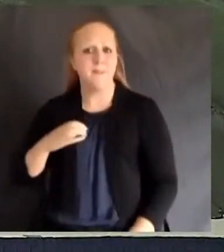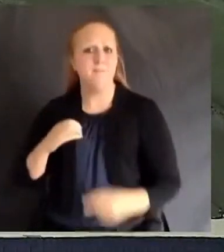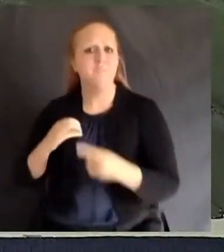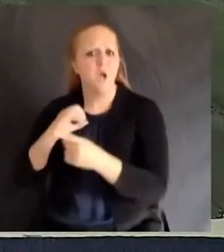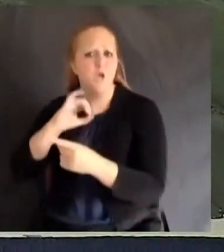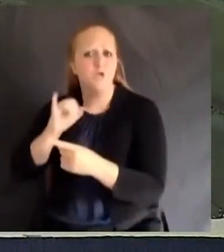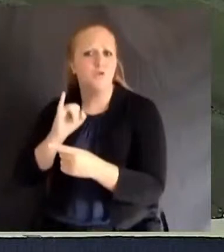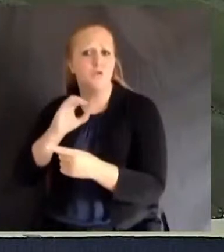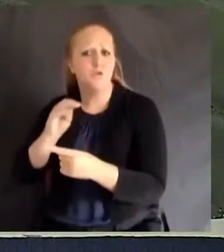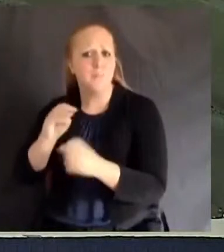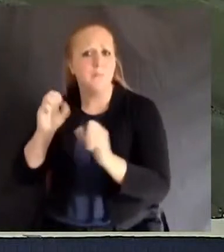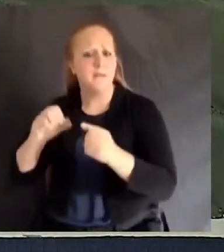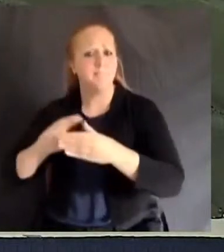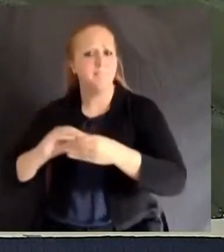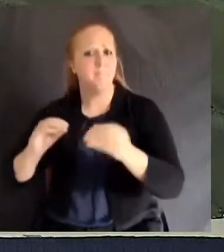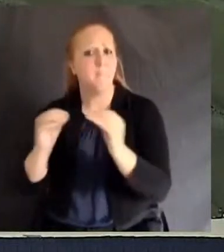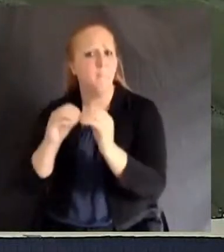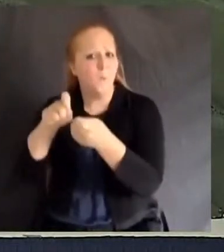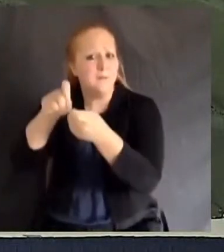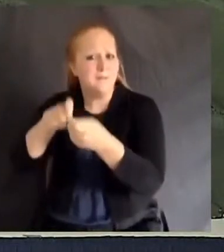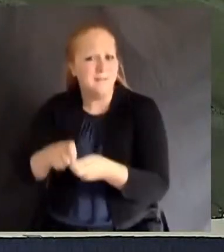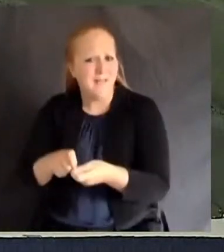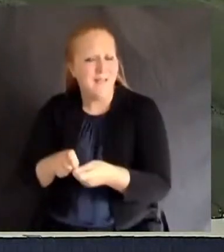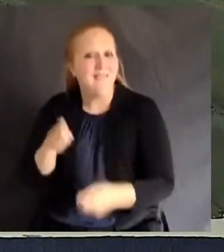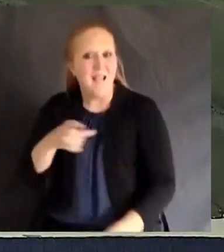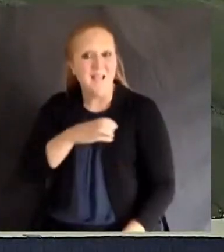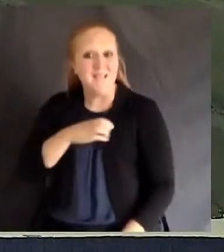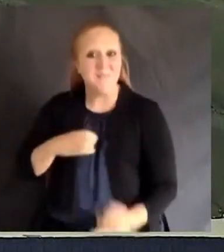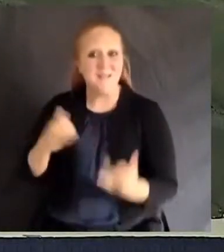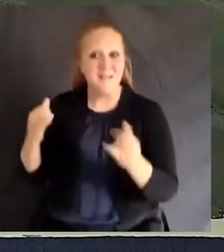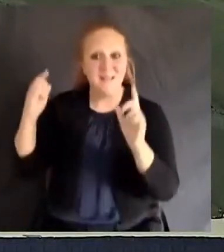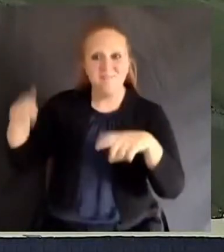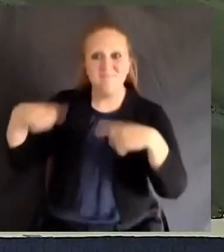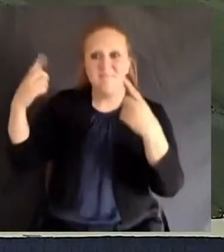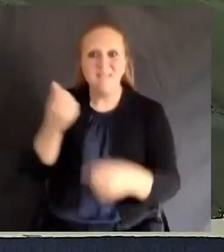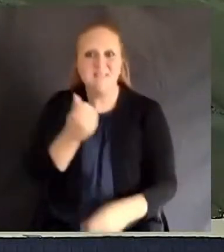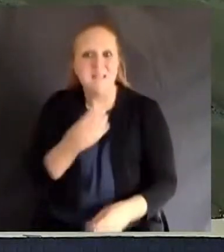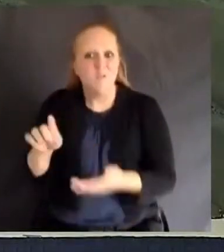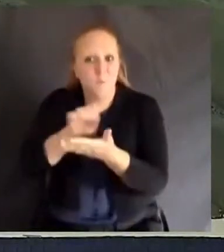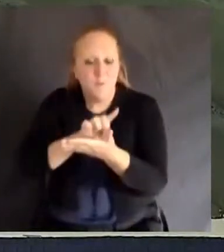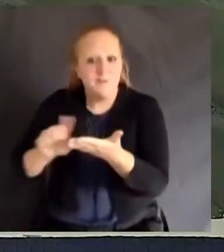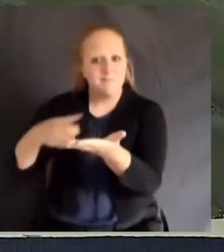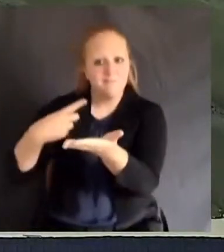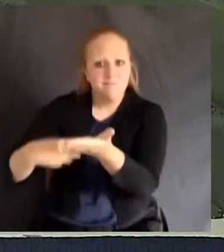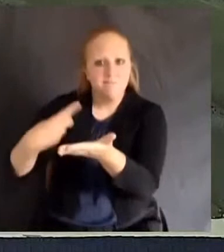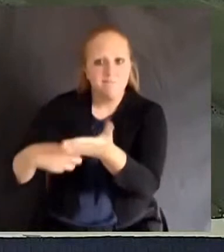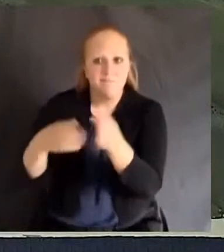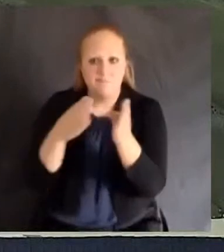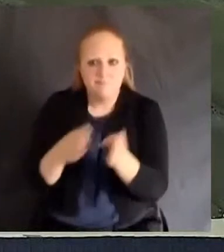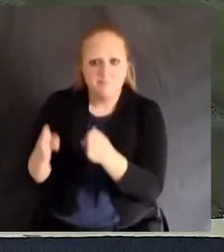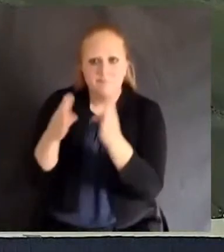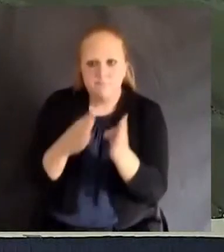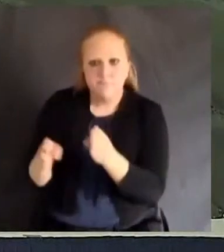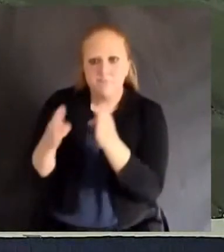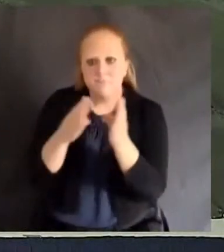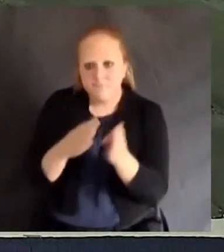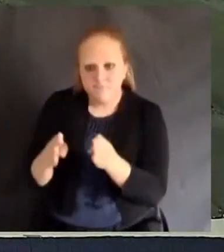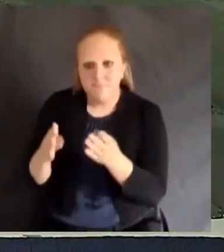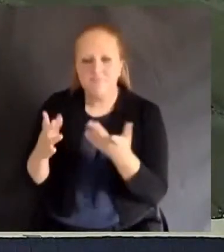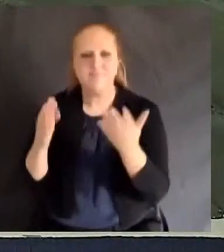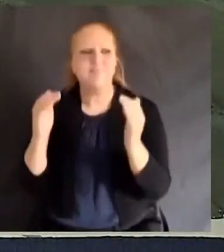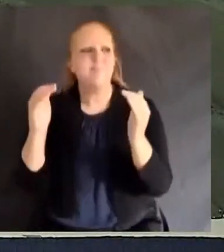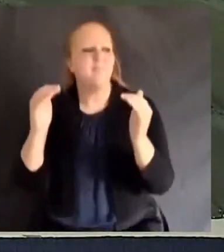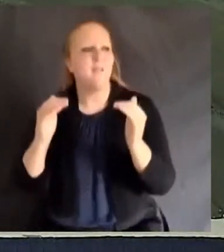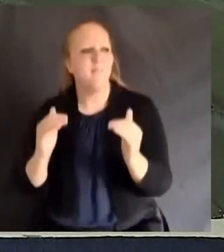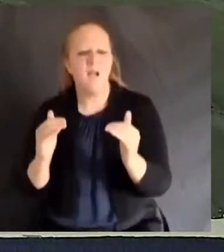some details, that has been talking about this for weeks. And then you have,